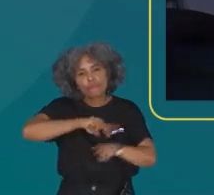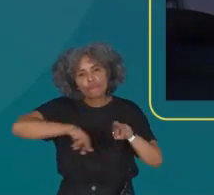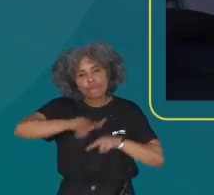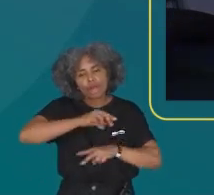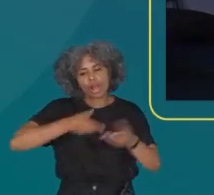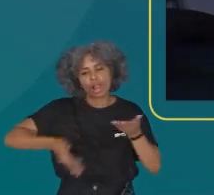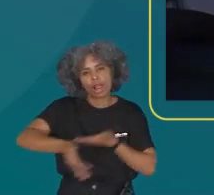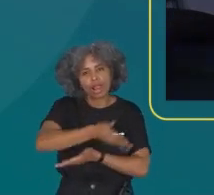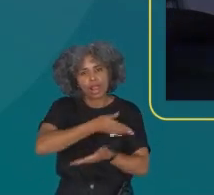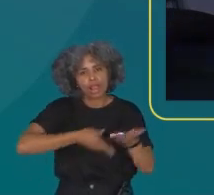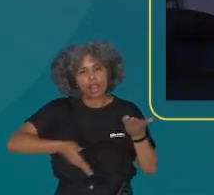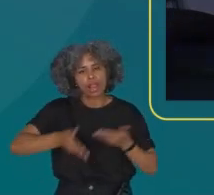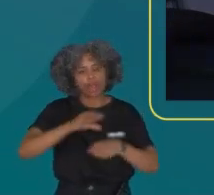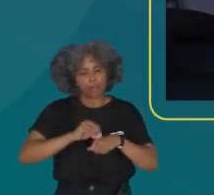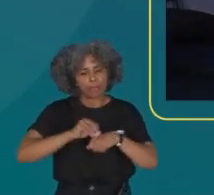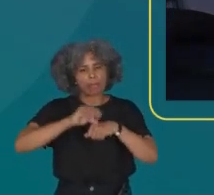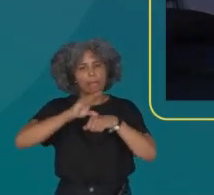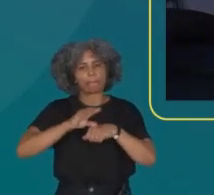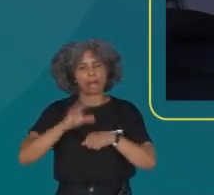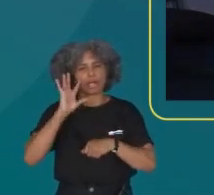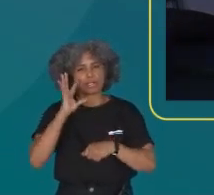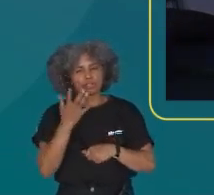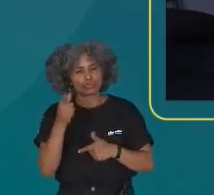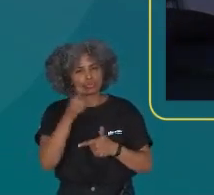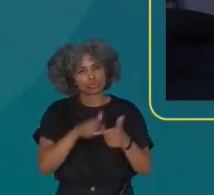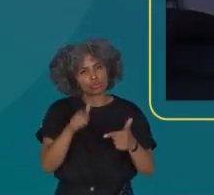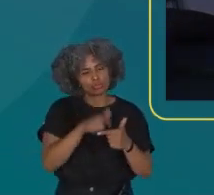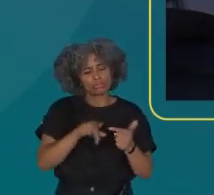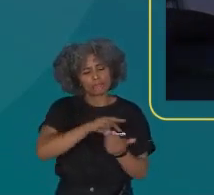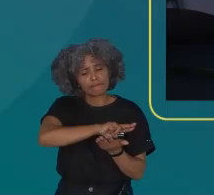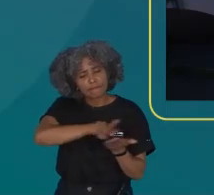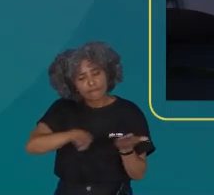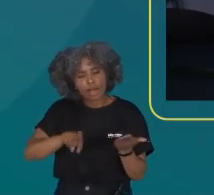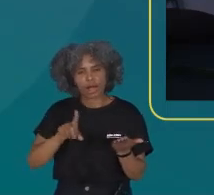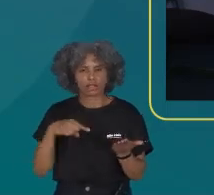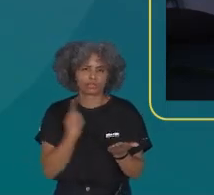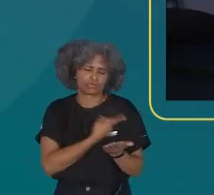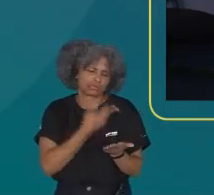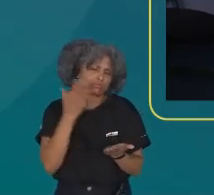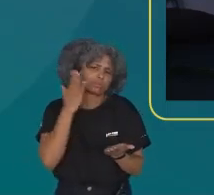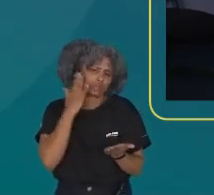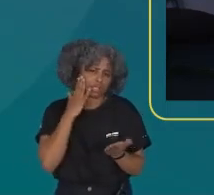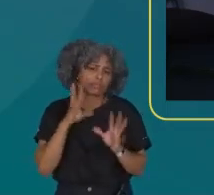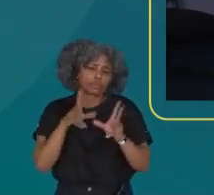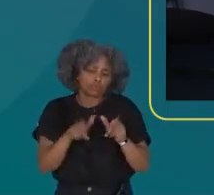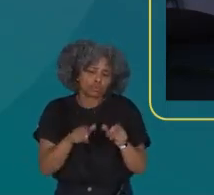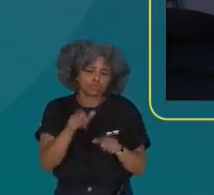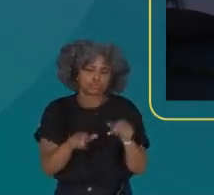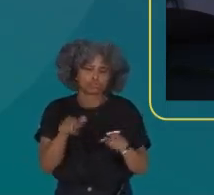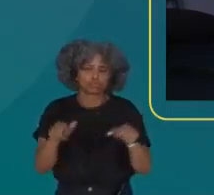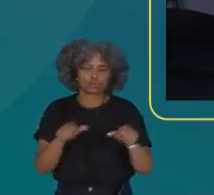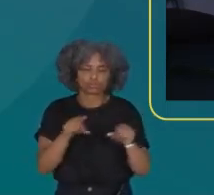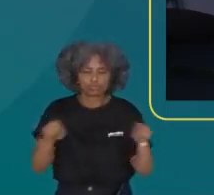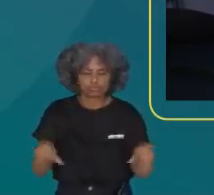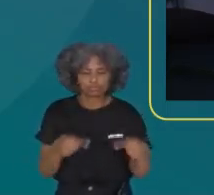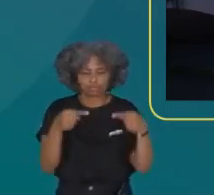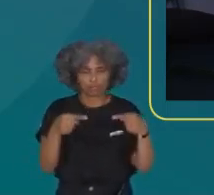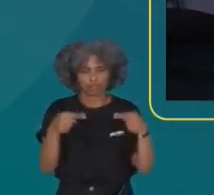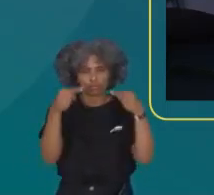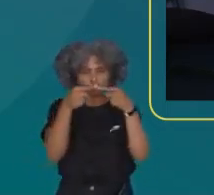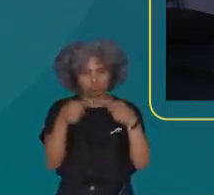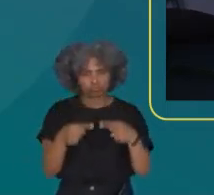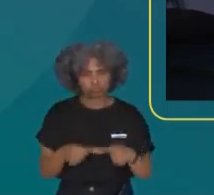we know that we all struggle with the same challenges, that we are the one facing the